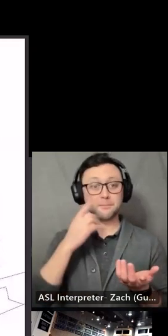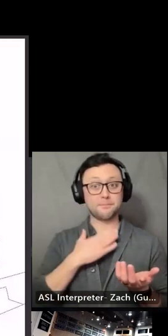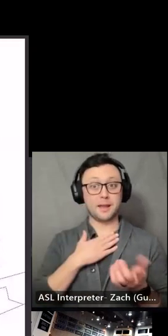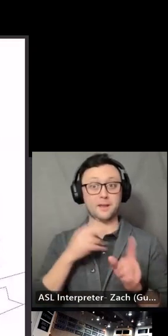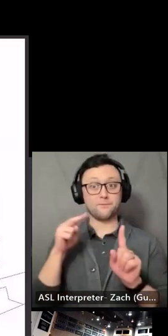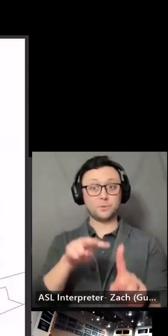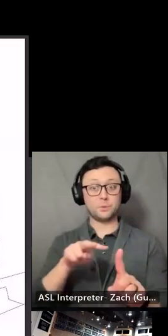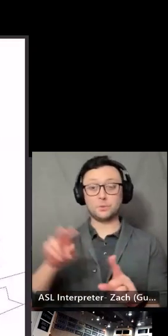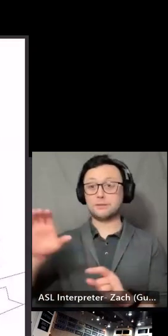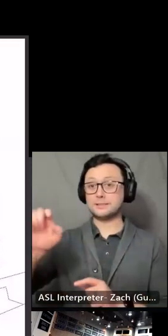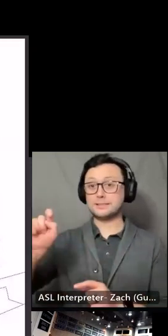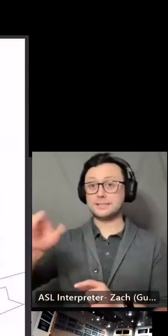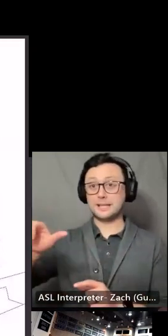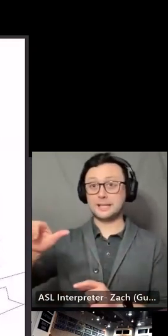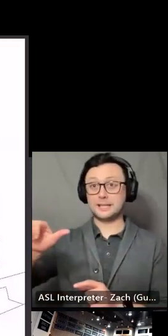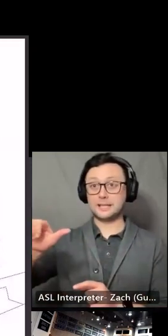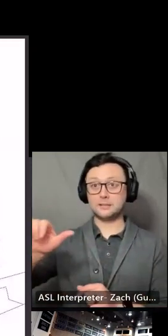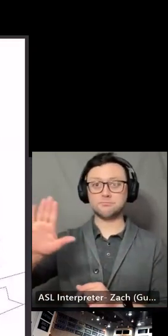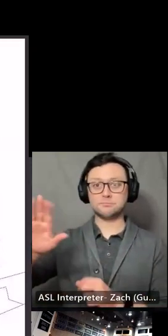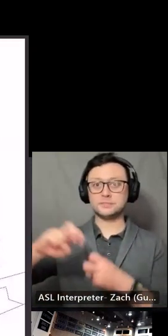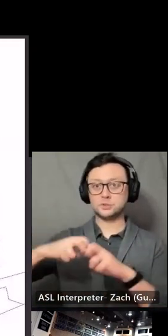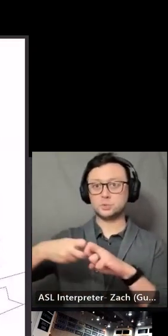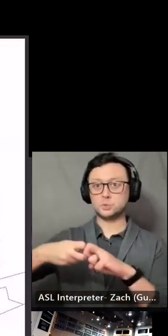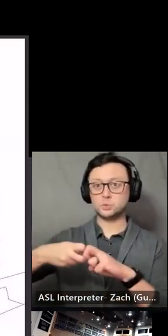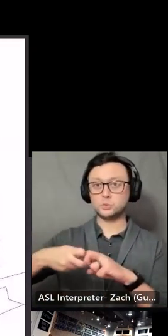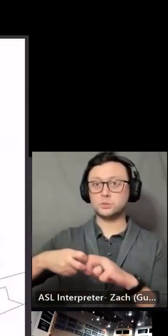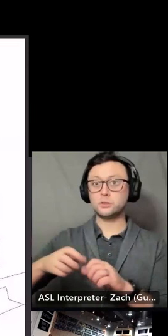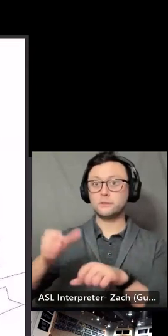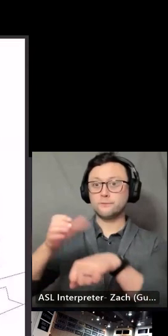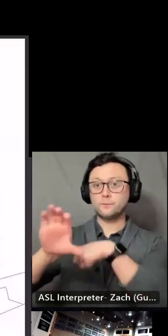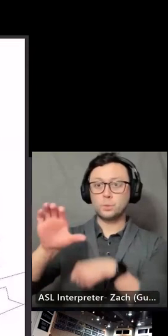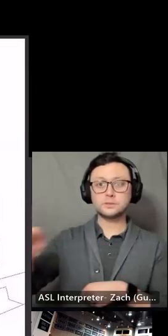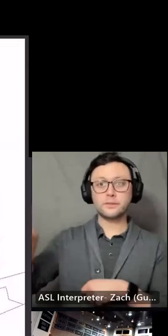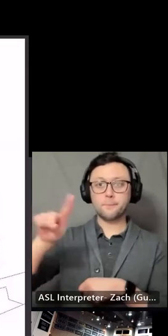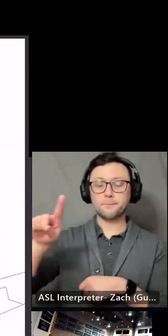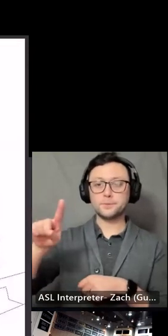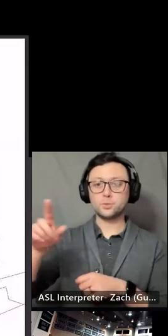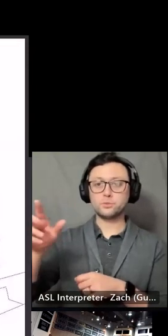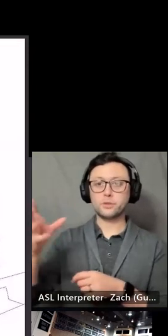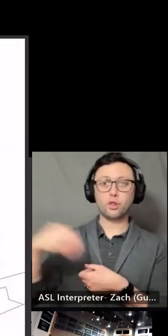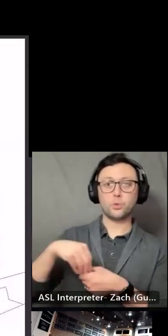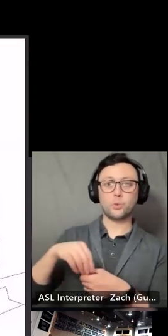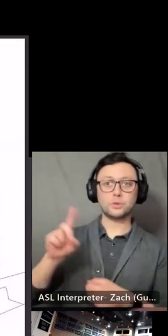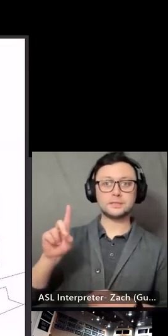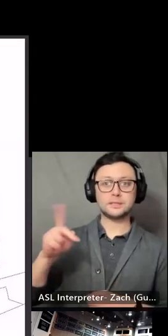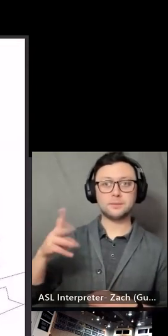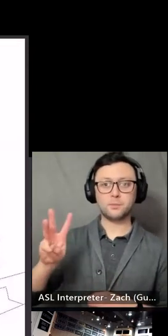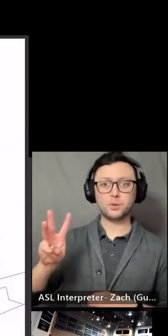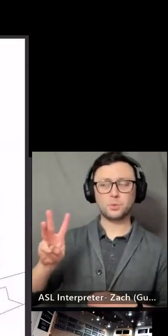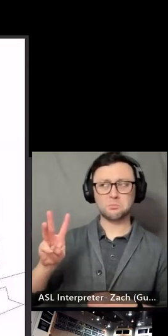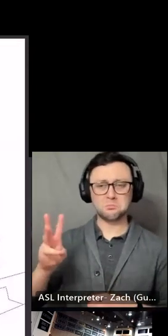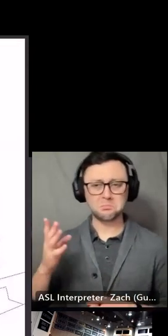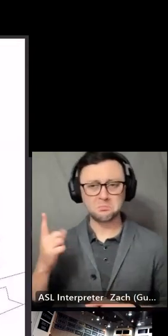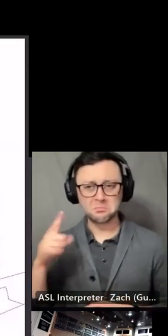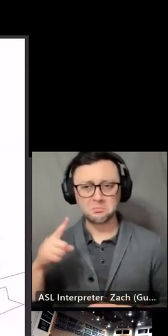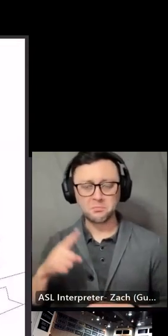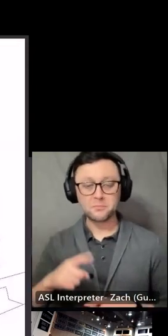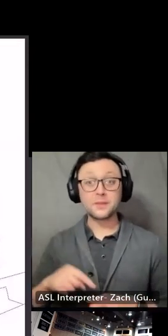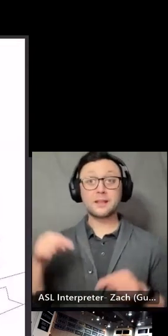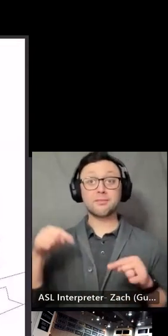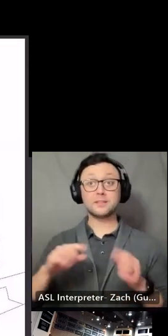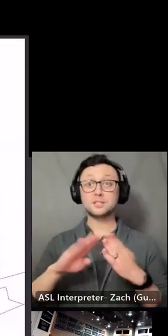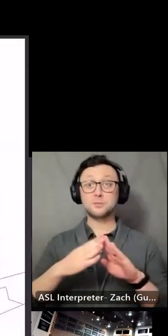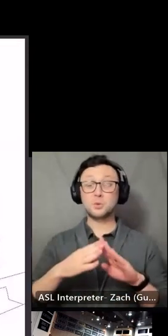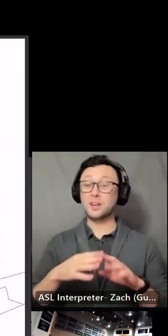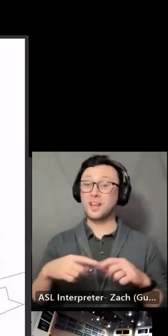city is forcing the MBTA to put DPW back in there that wasn't there before. So this community has consistently